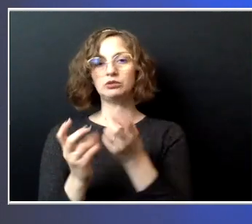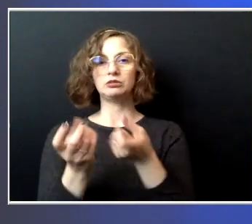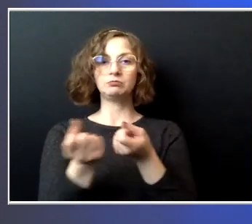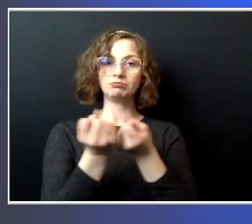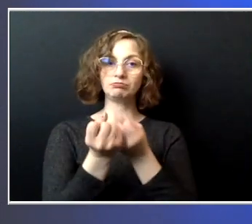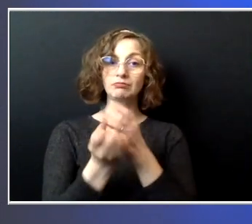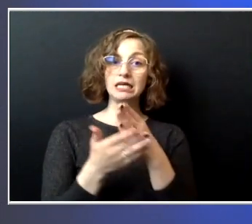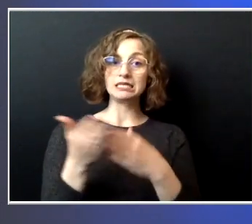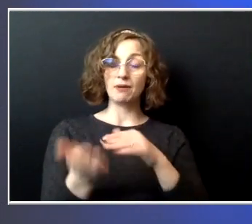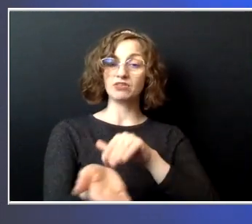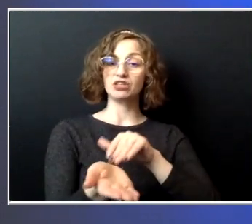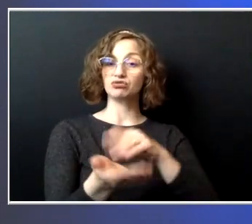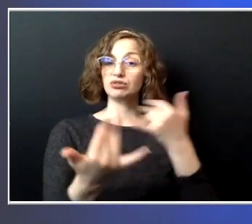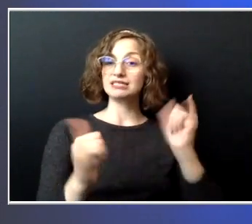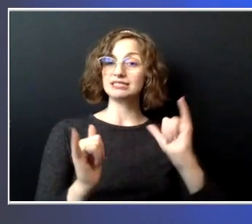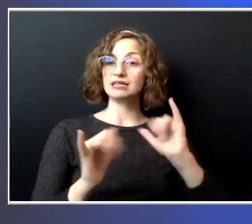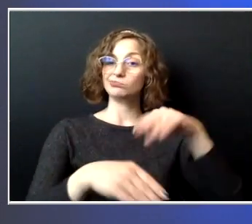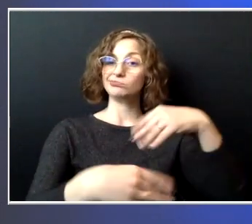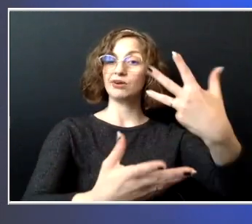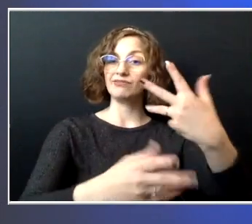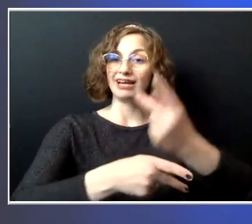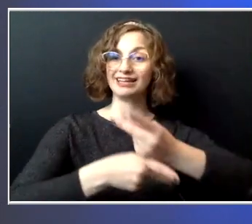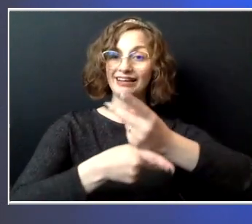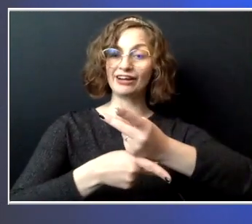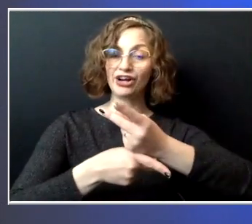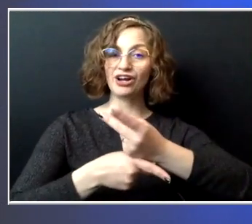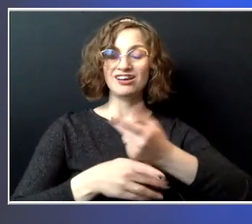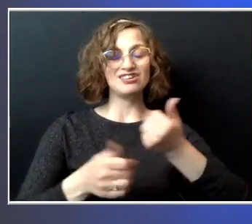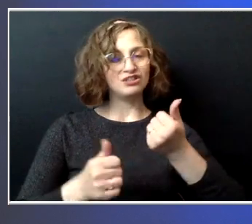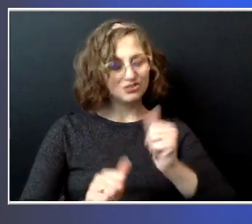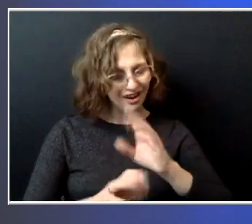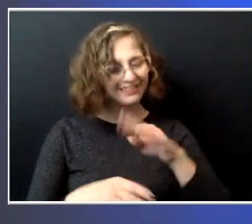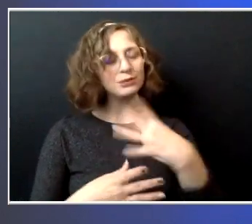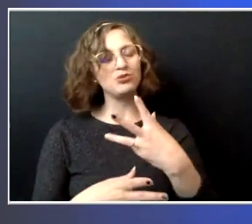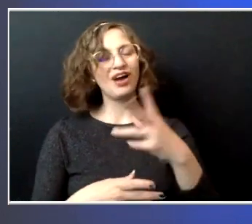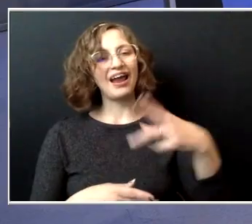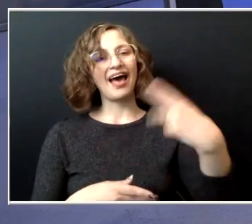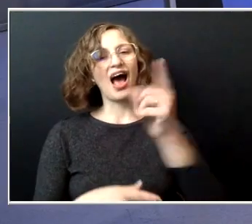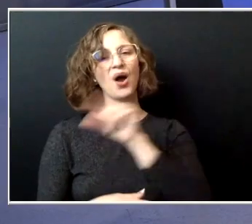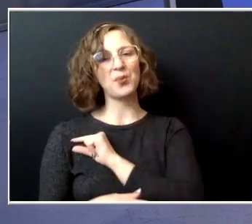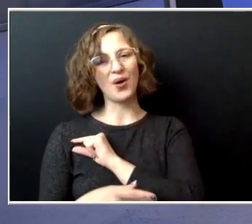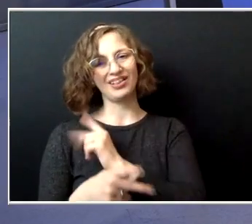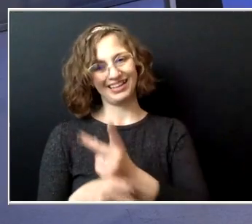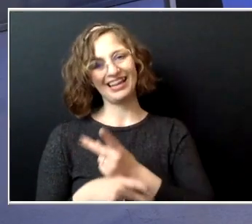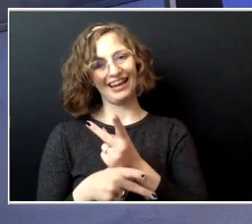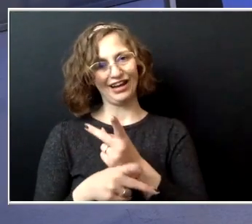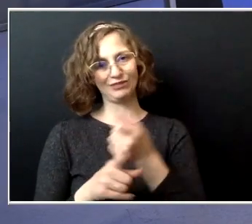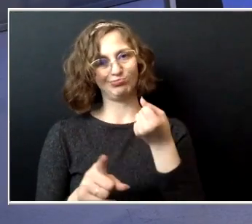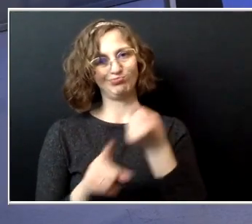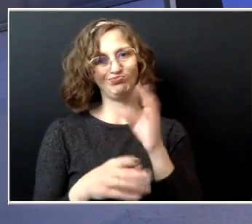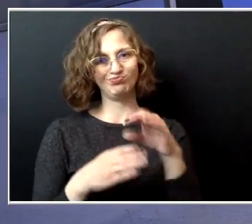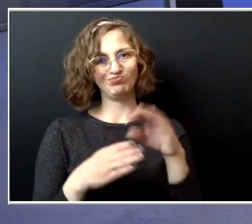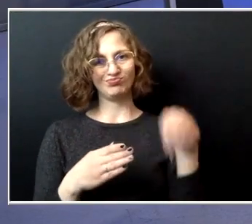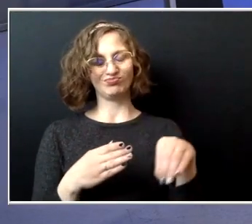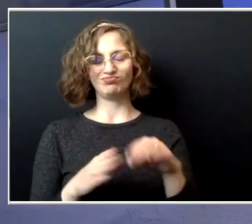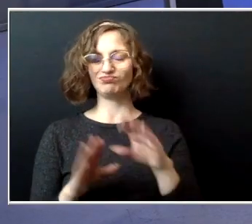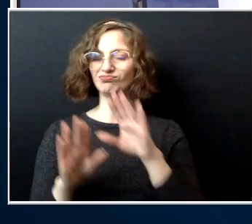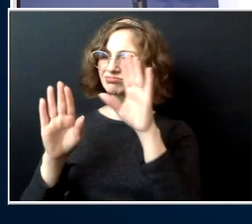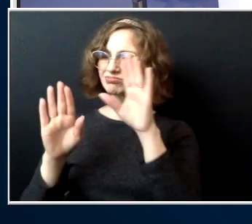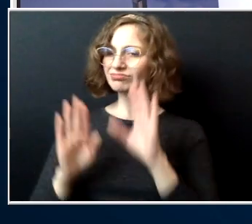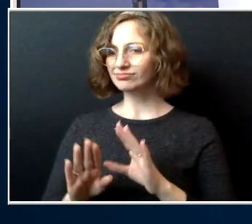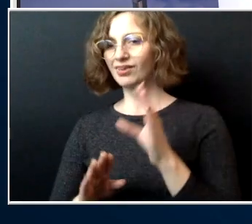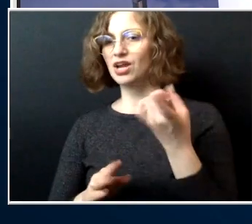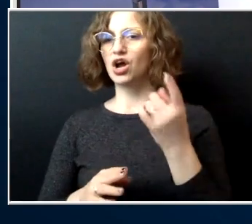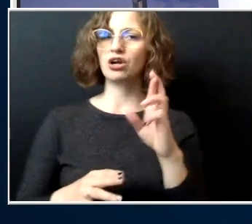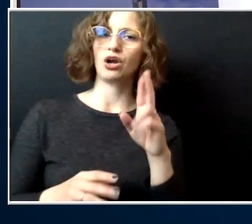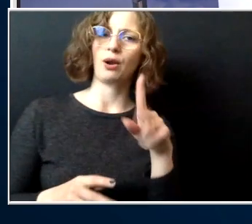delivering care and trying to deliver high quality care to impact outcomes. Yeah, that'd be awesome. And Dr. Parrish, you're doing this. Are you still